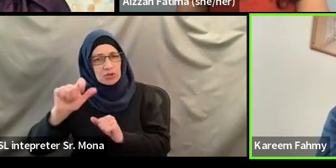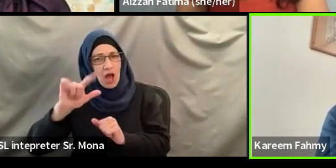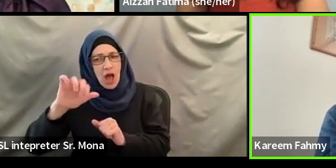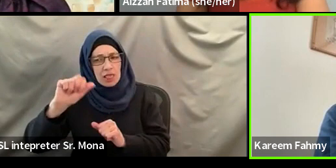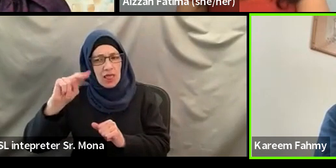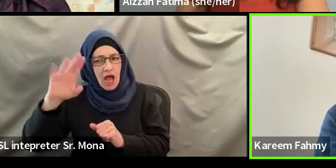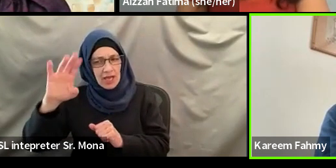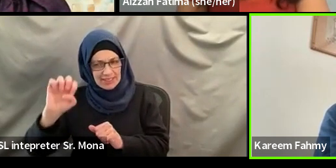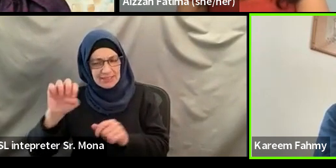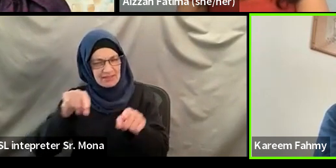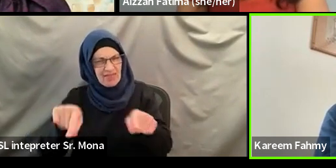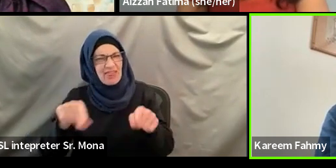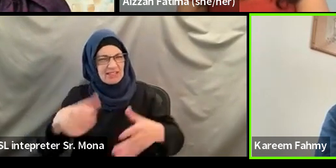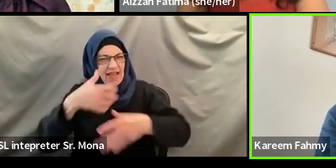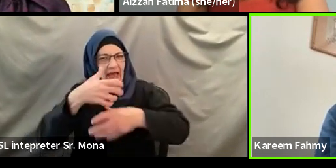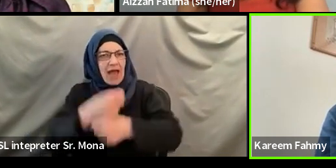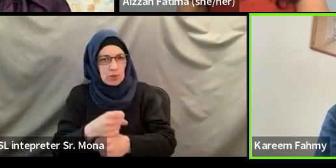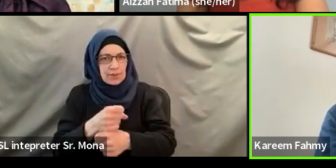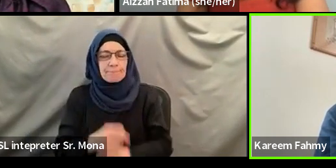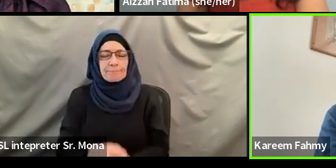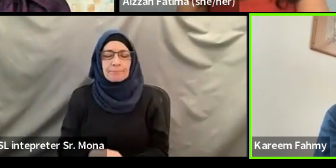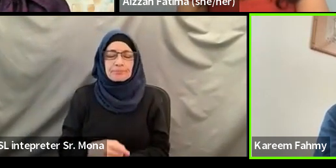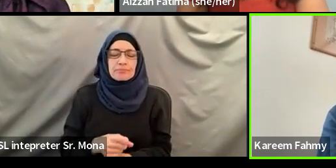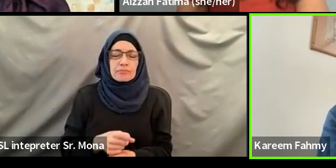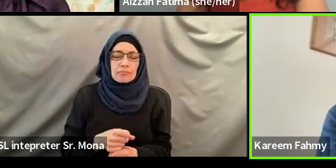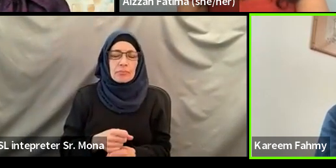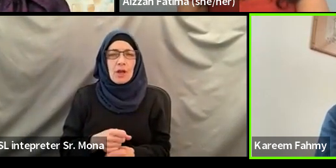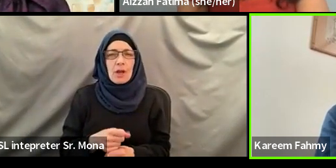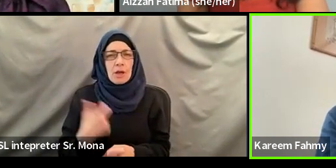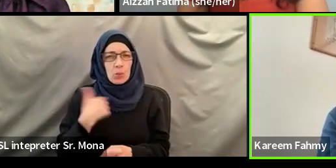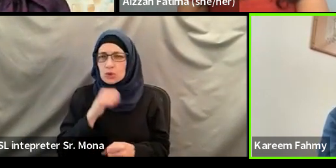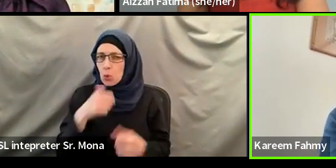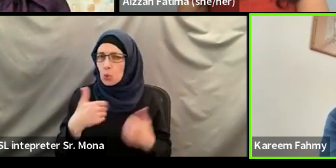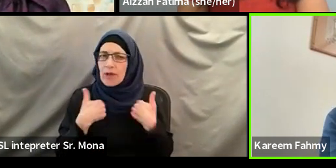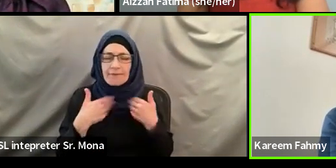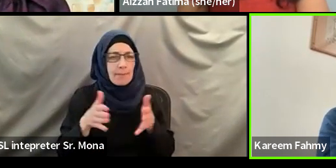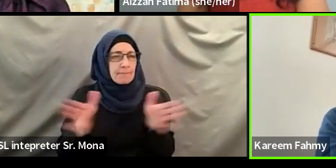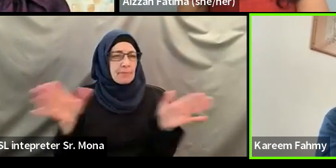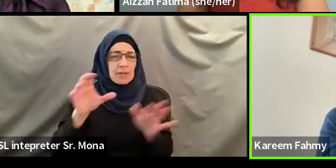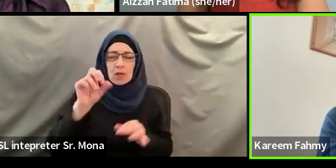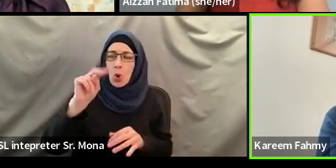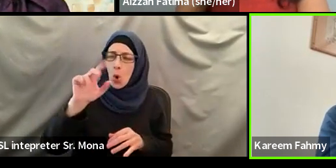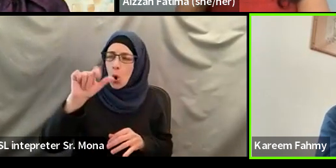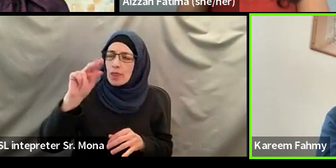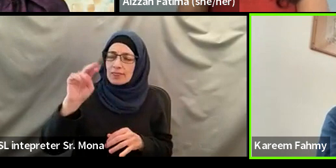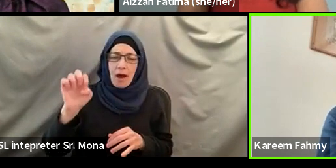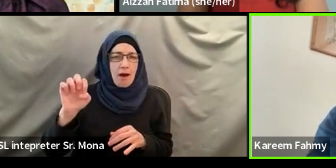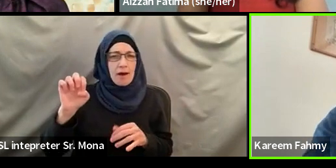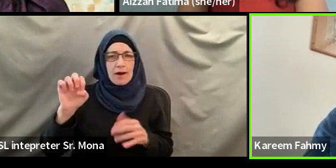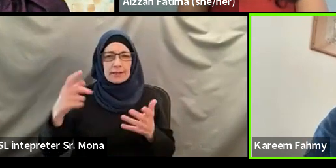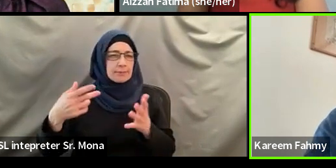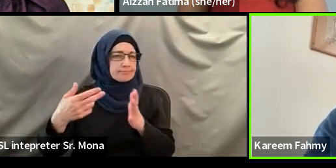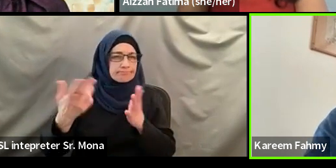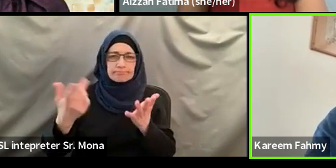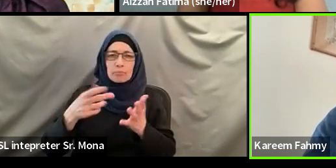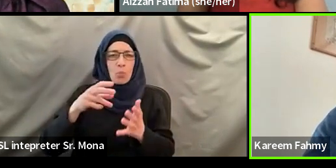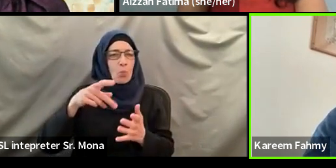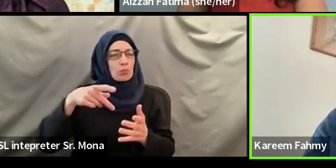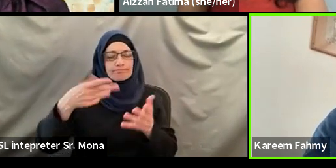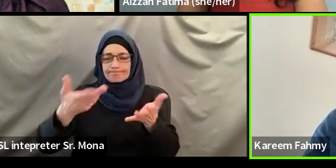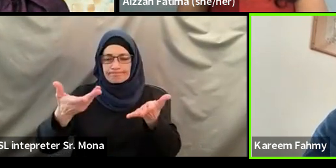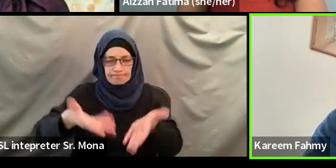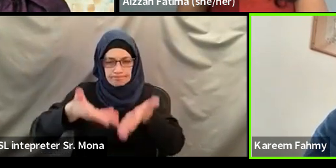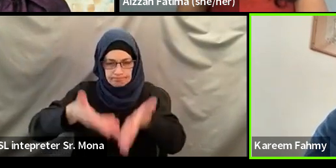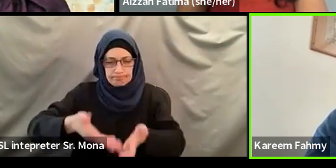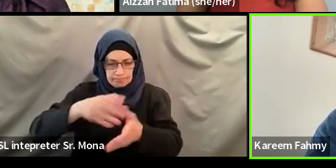for. We don't have any sort of public online presence, but if anyone is interested in the sort of new